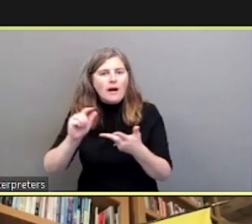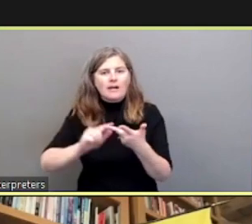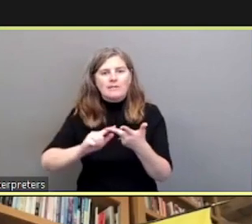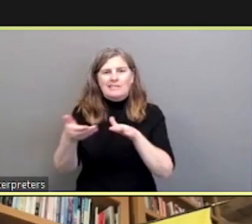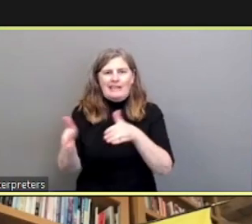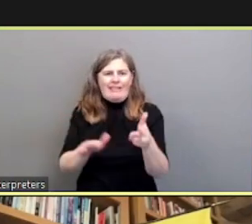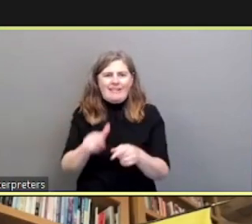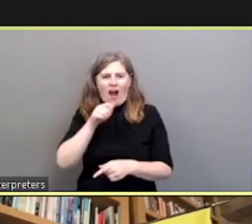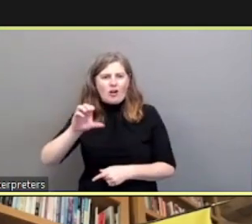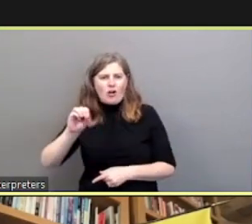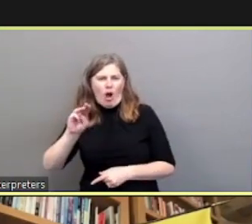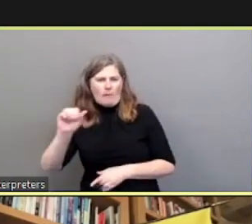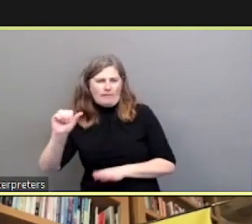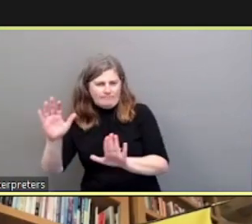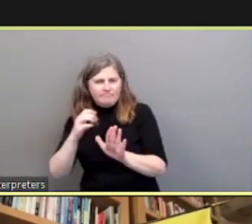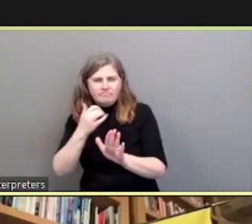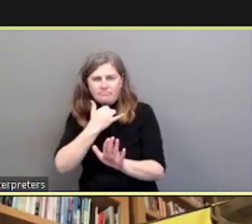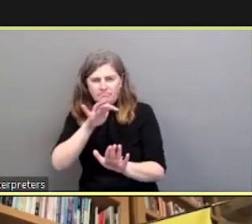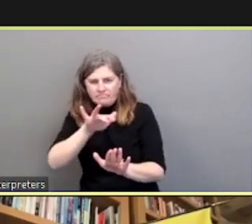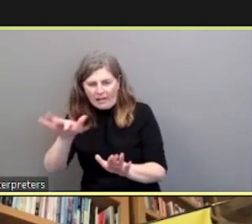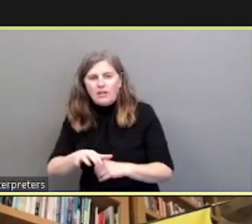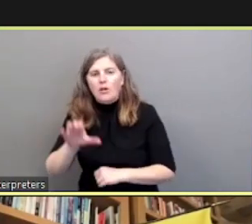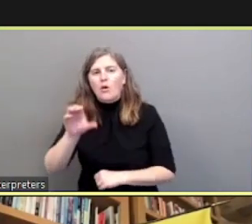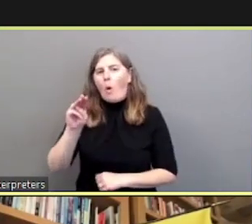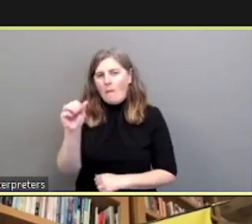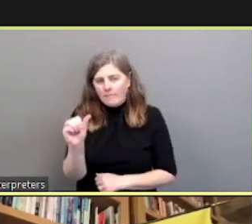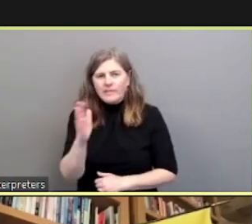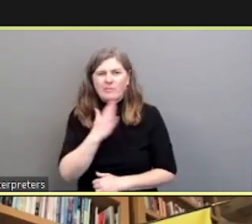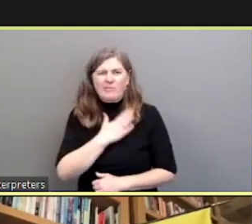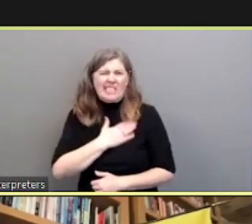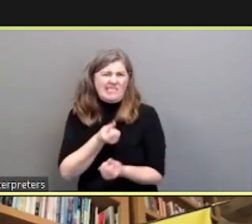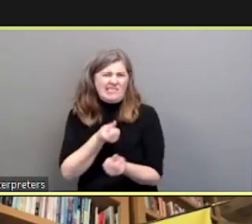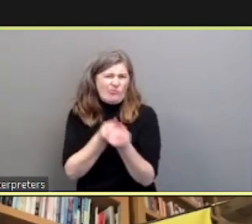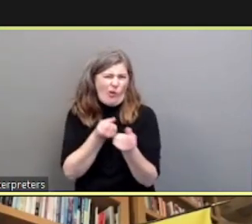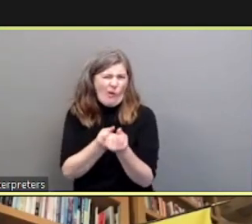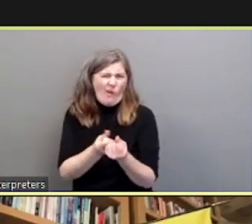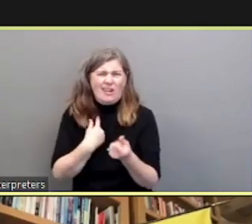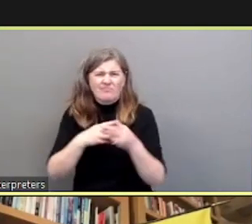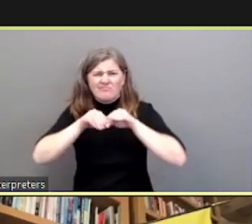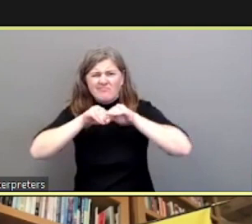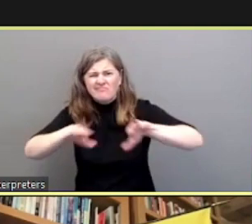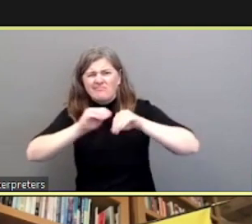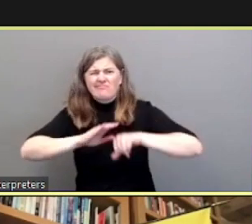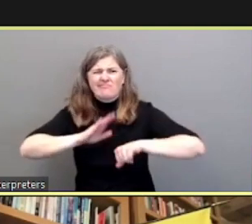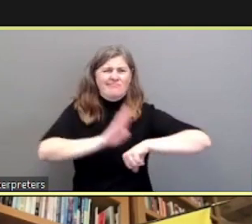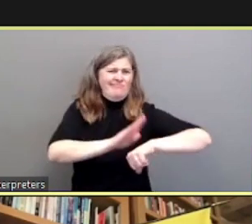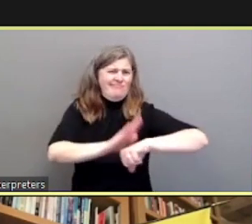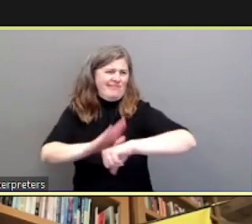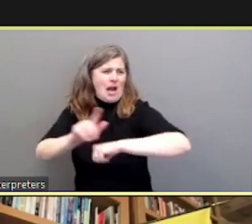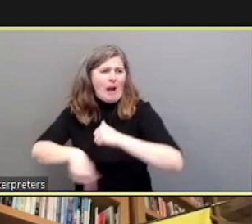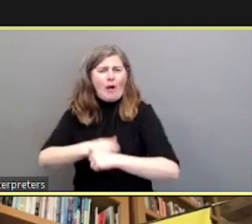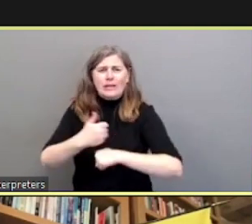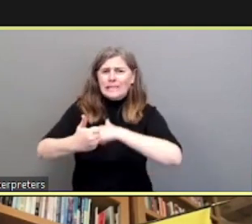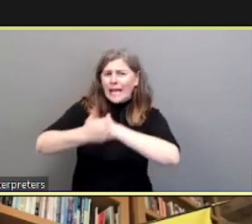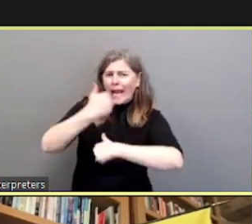be careful. Please support us, media partners, and warning people of the dangers